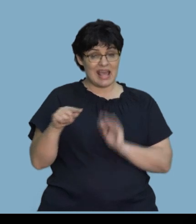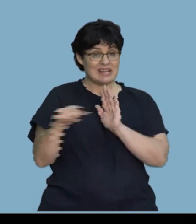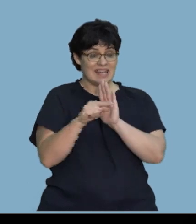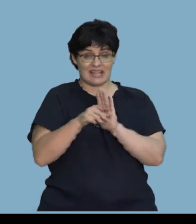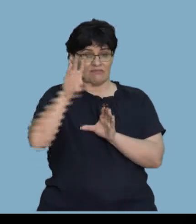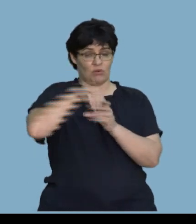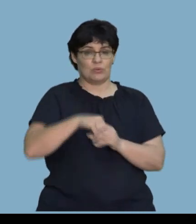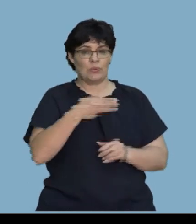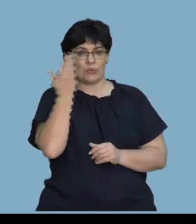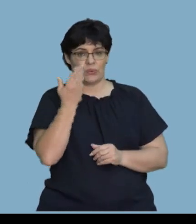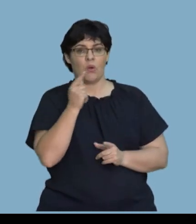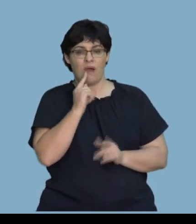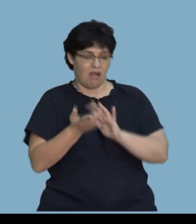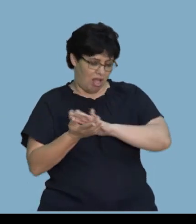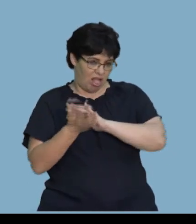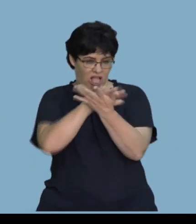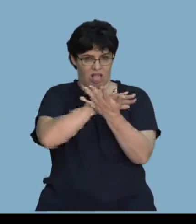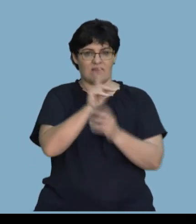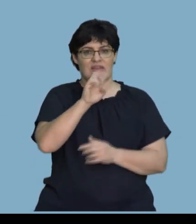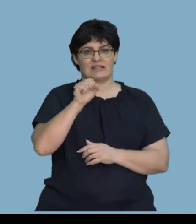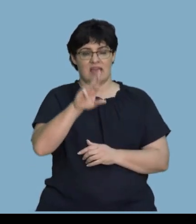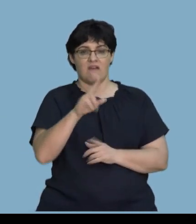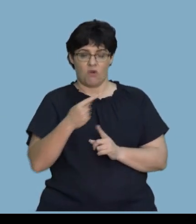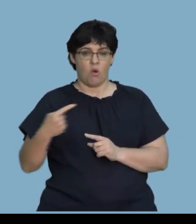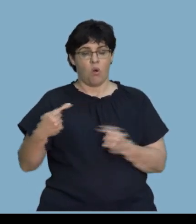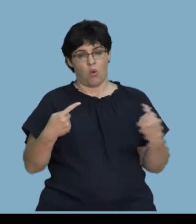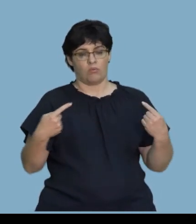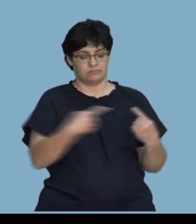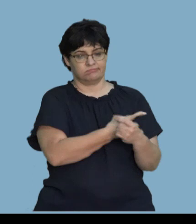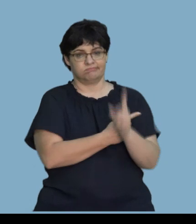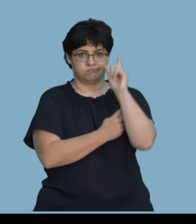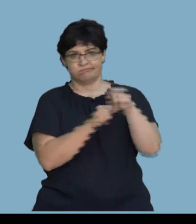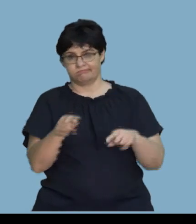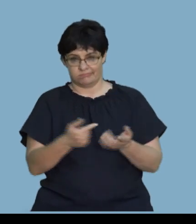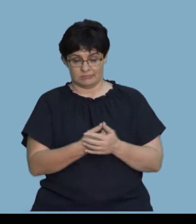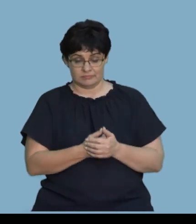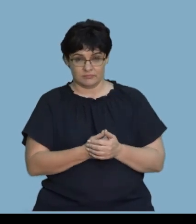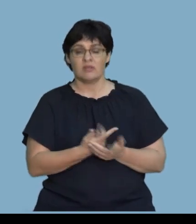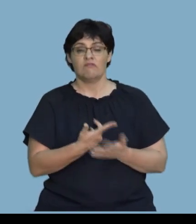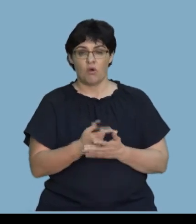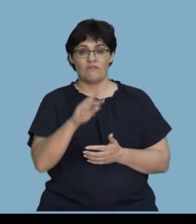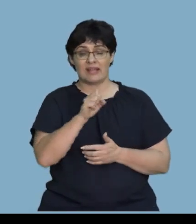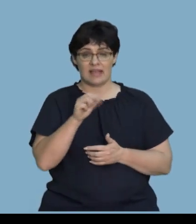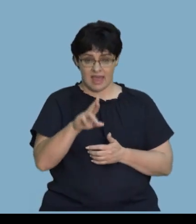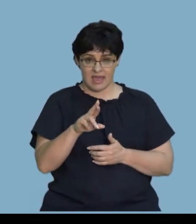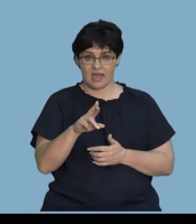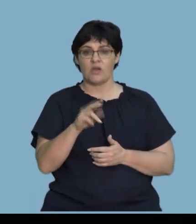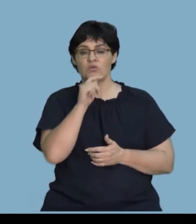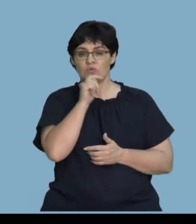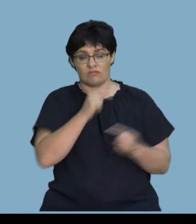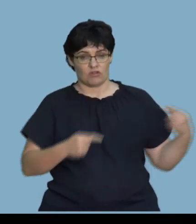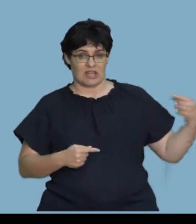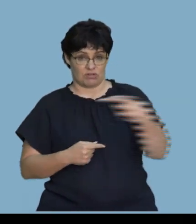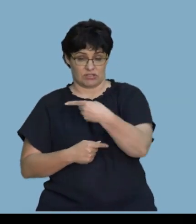because the negative will mess up our vector in terms of direction, okay? But we are using the vectors in terms of the